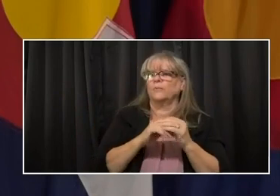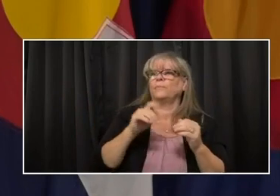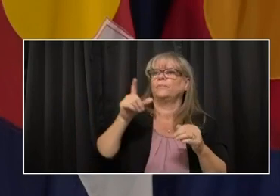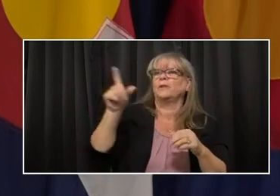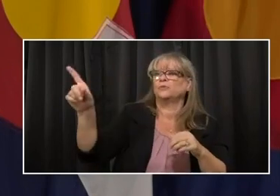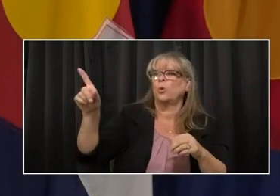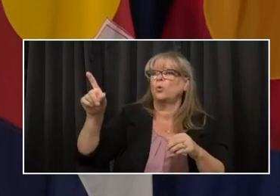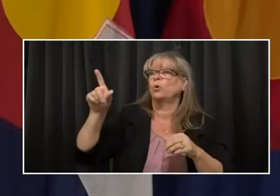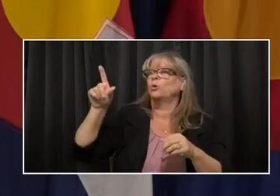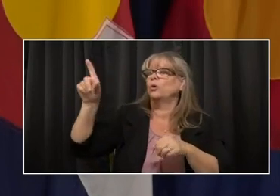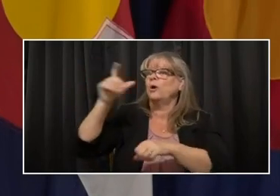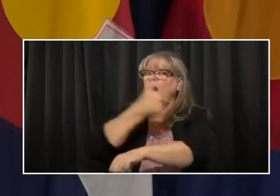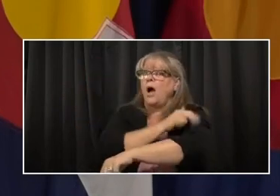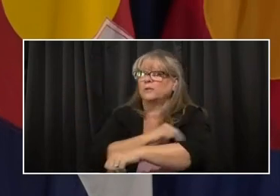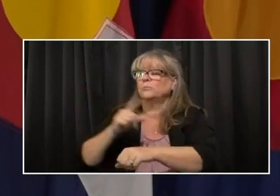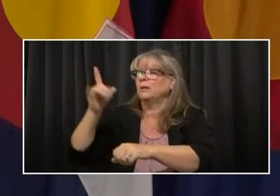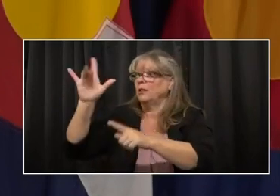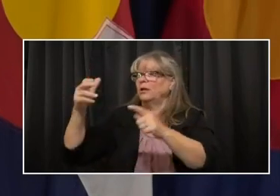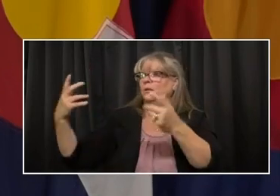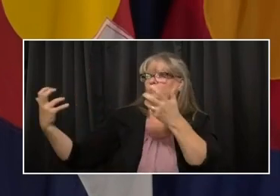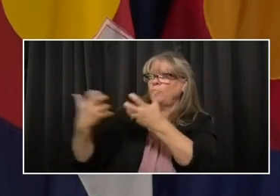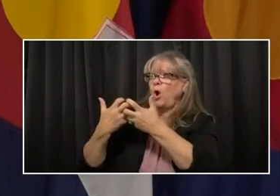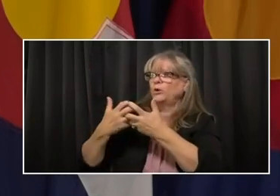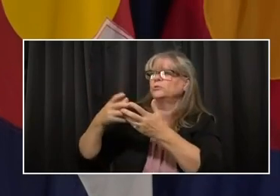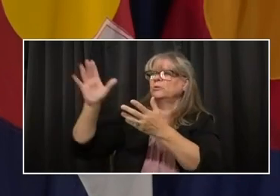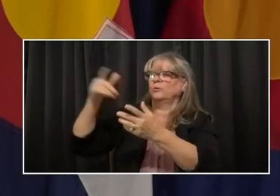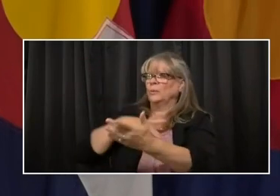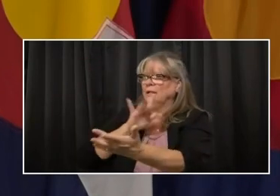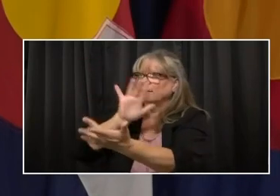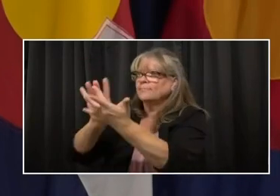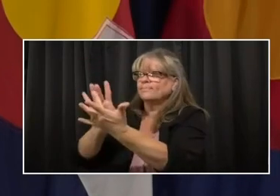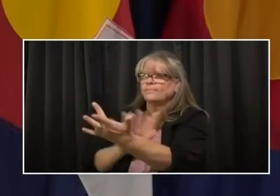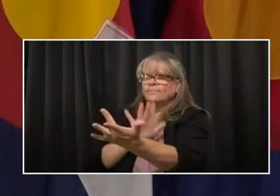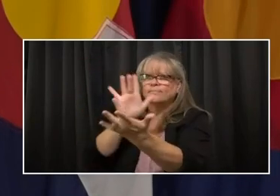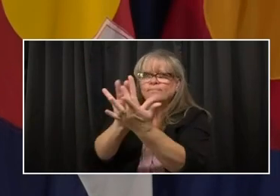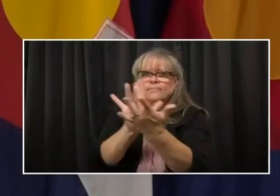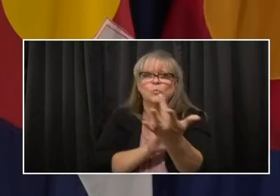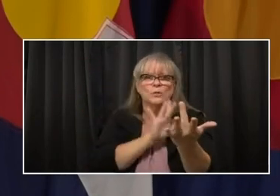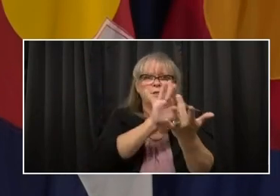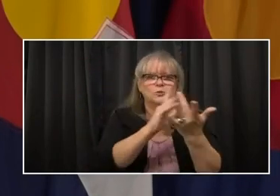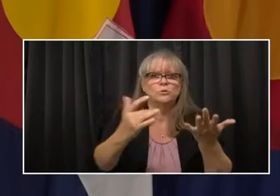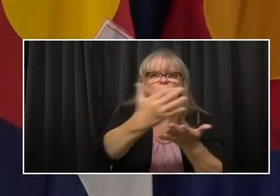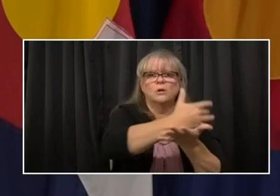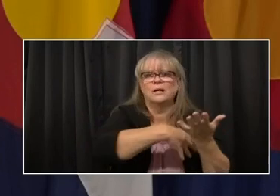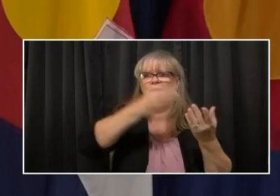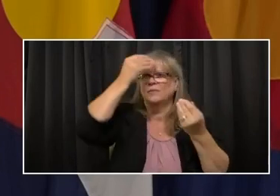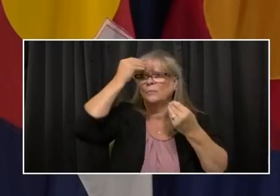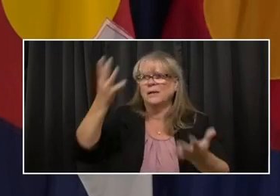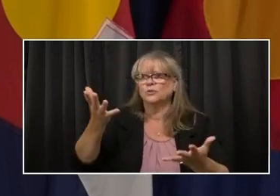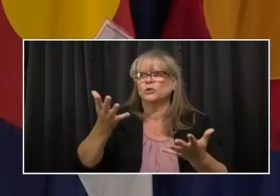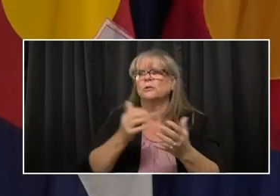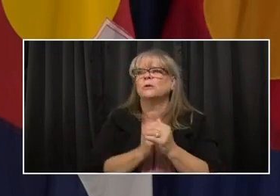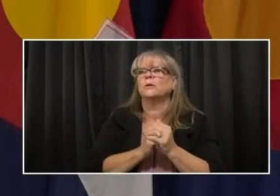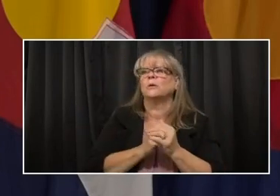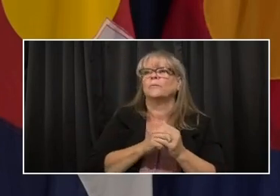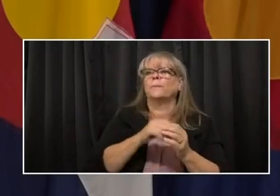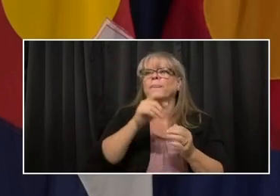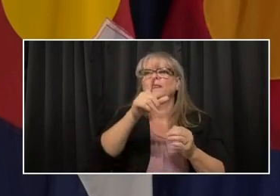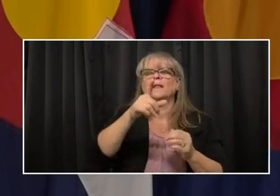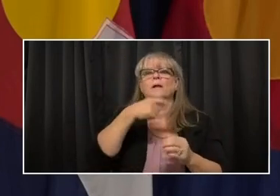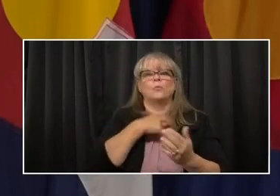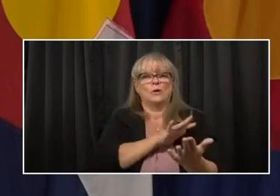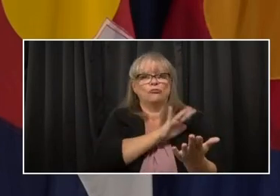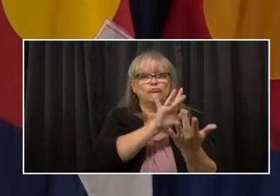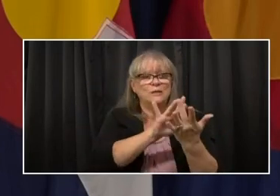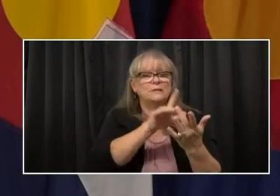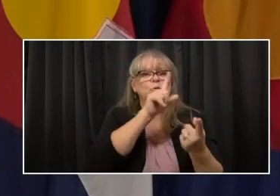We're doing lots of outreach work, and the governor's been involved in some of that work, specifically reaching out to our Latino community to make sure